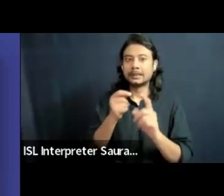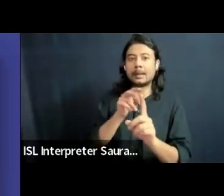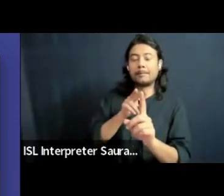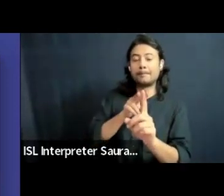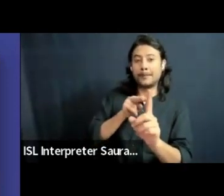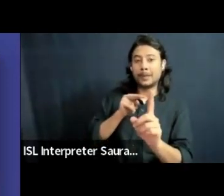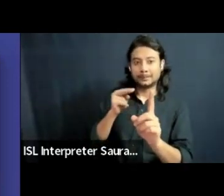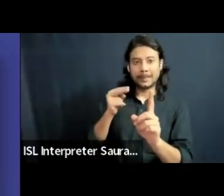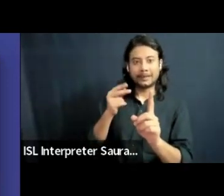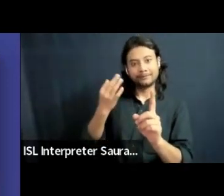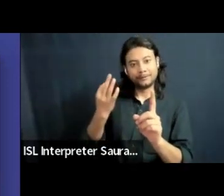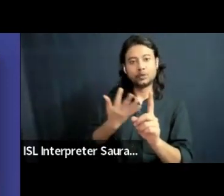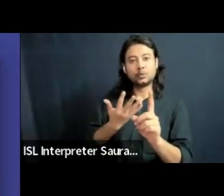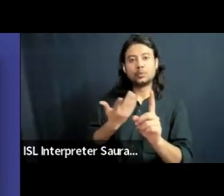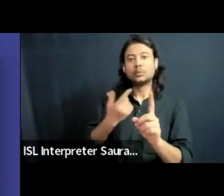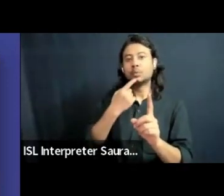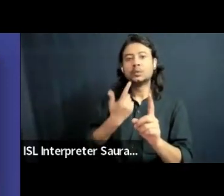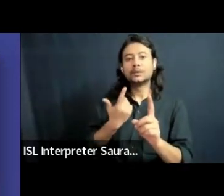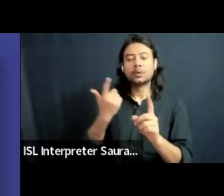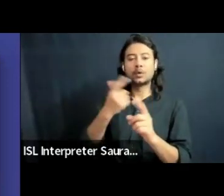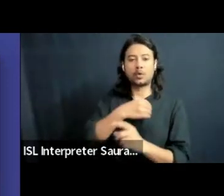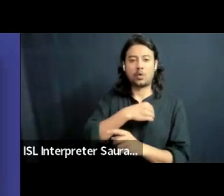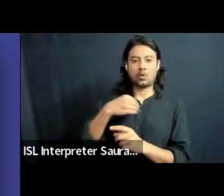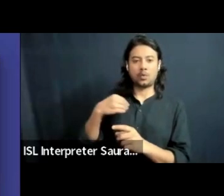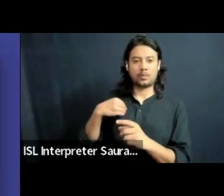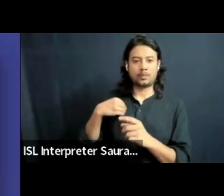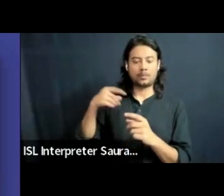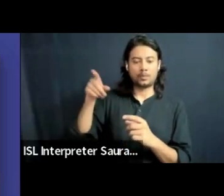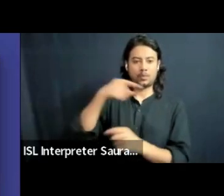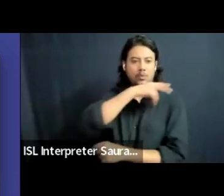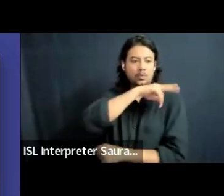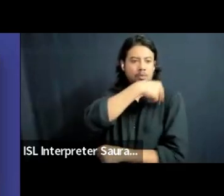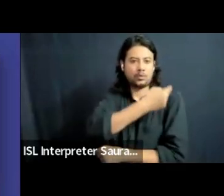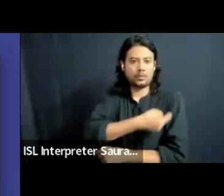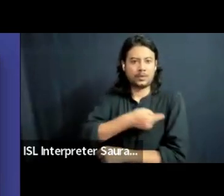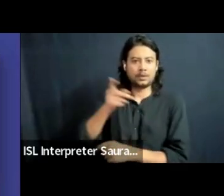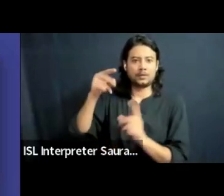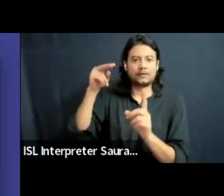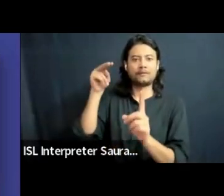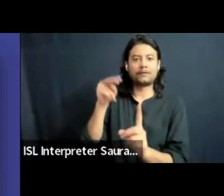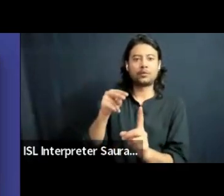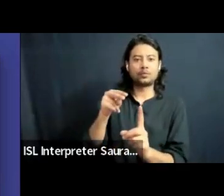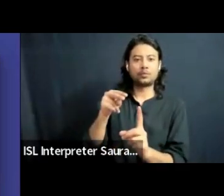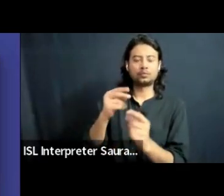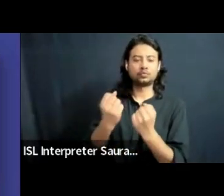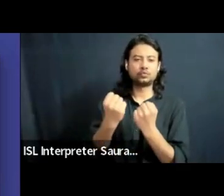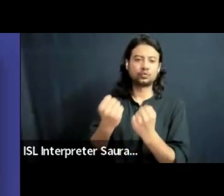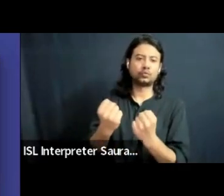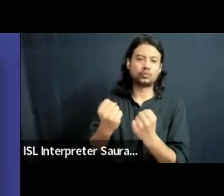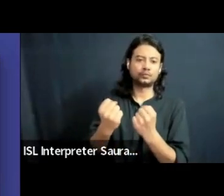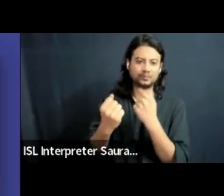or the medical model of disability. And this perspective, and I must say that this